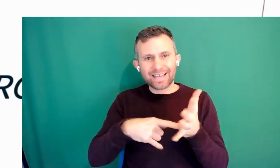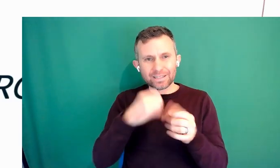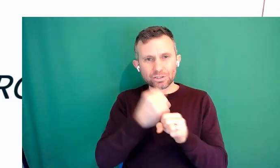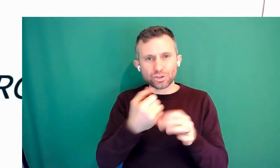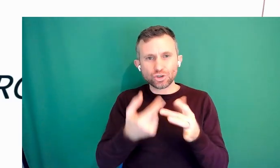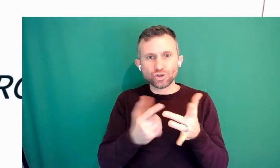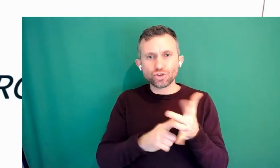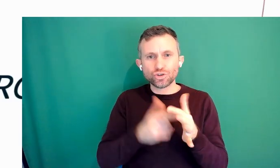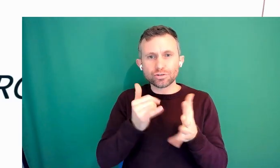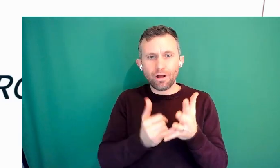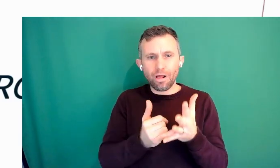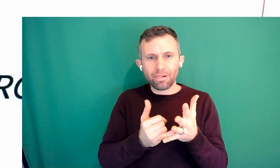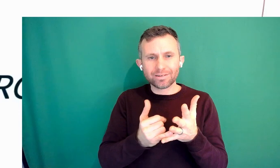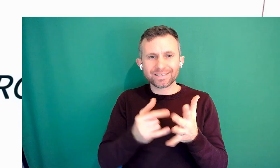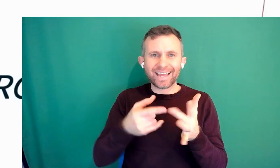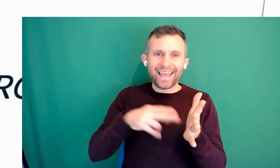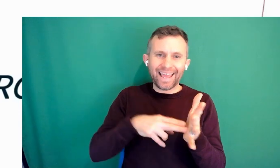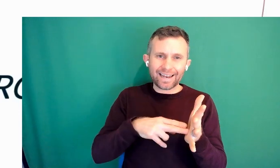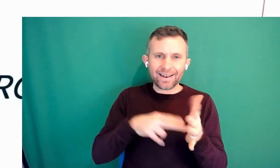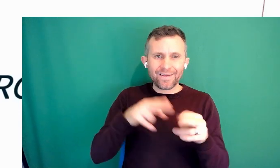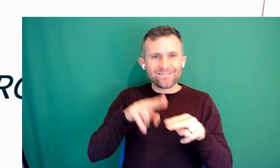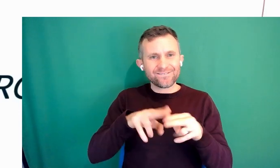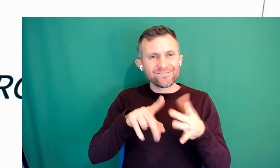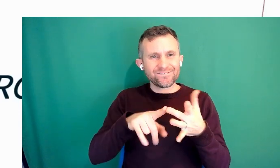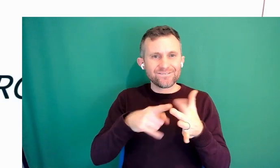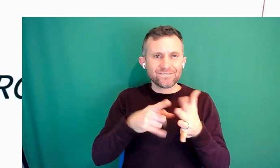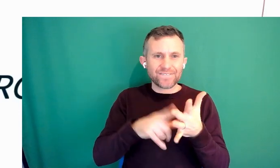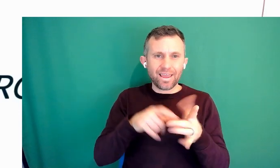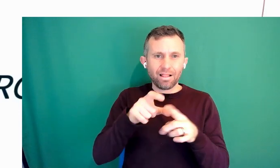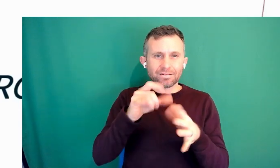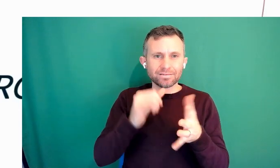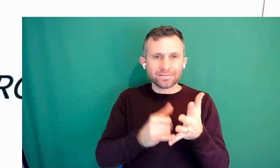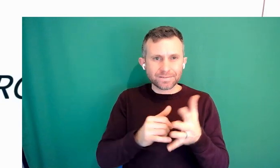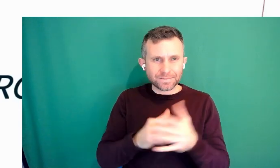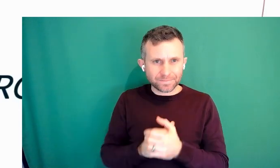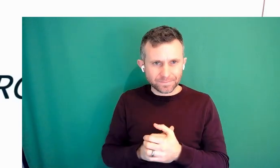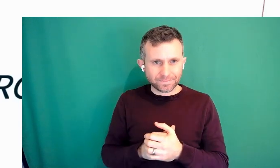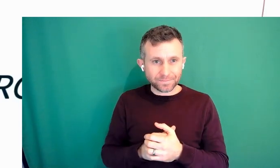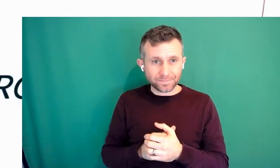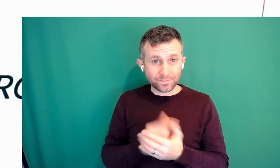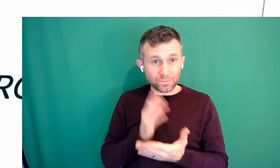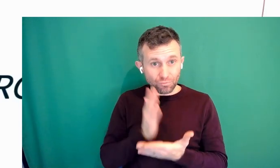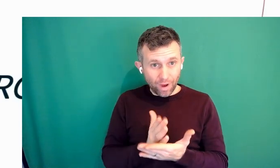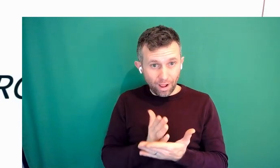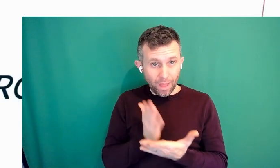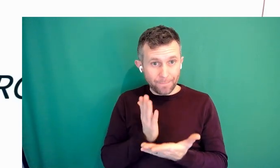UK. If you imagine the grave with a door on it,